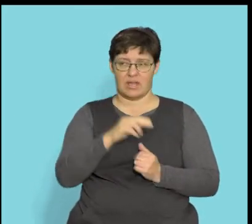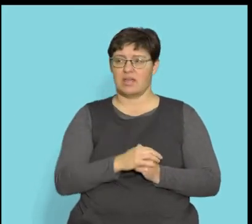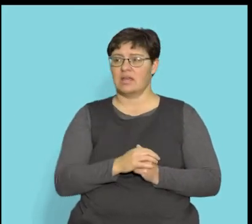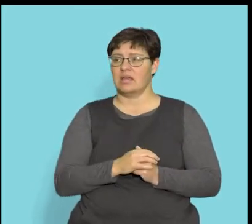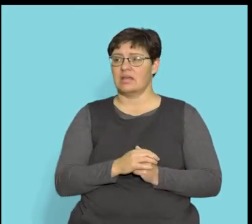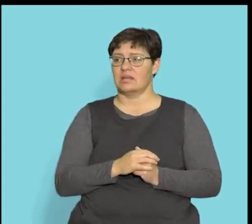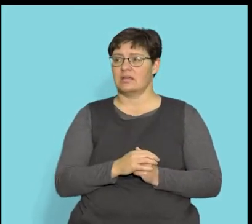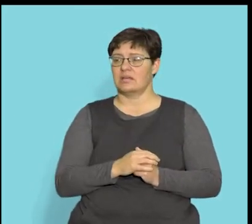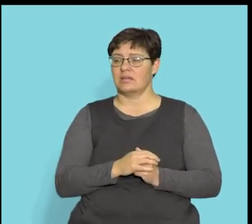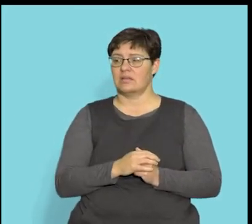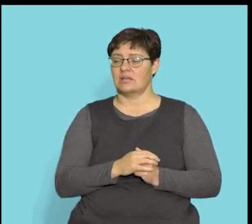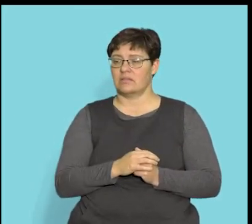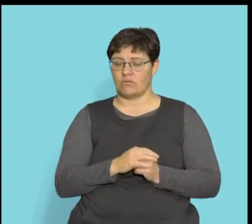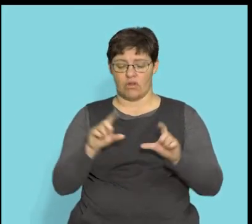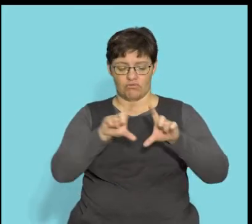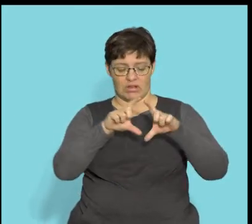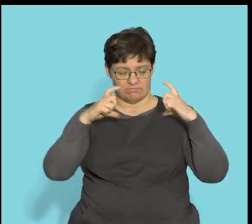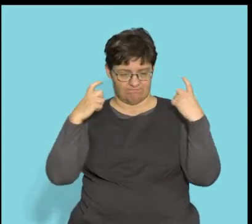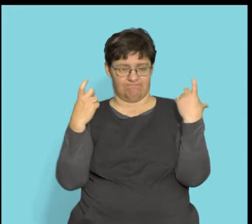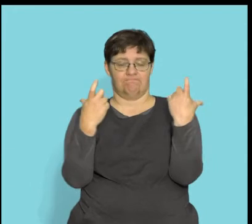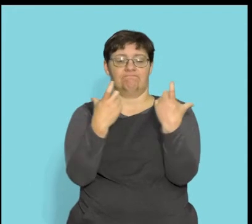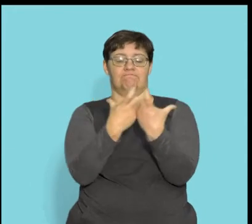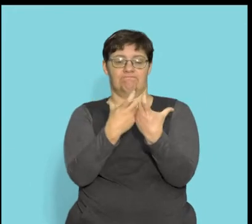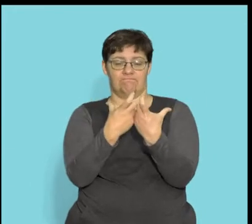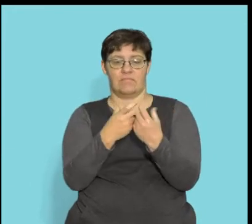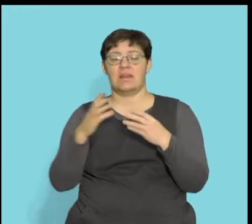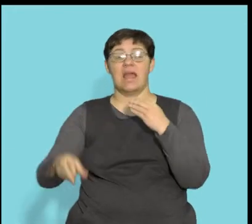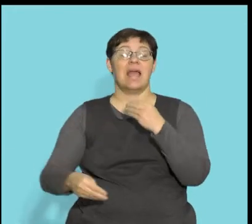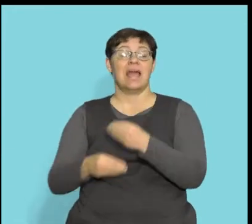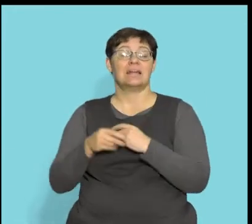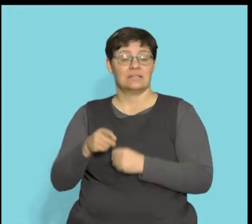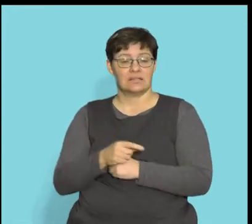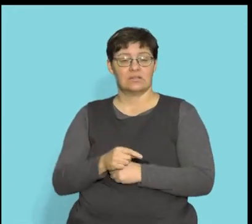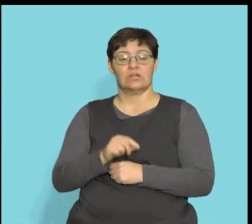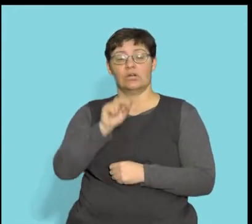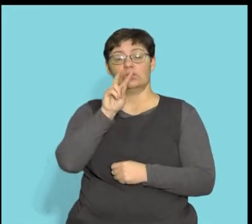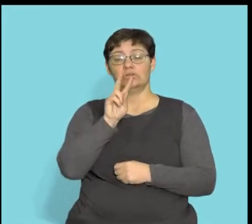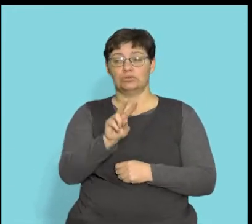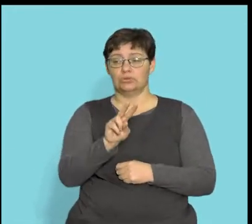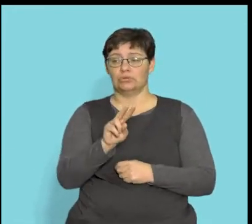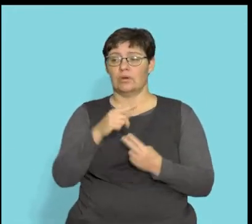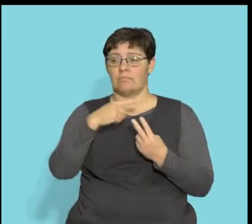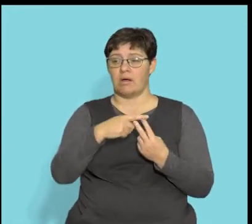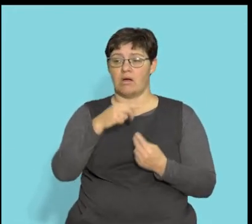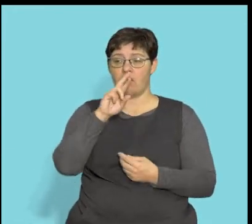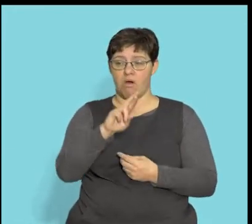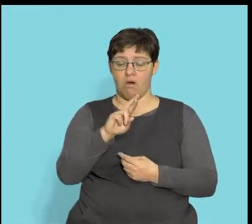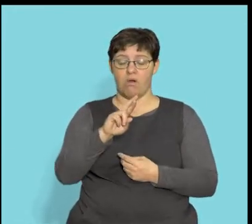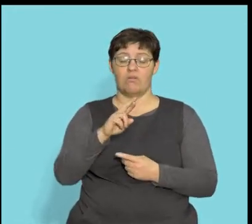the rectangle that wraps around the cylinder, and that area is 2 pi r times